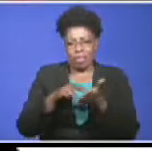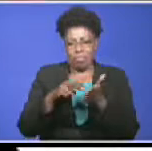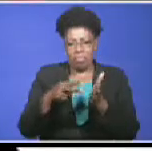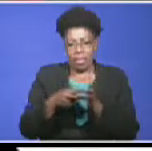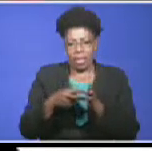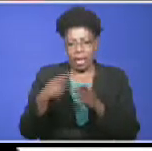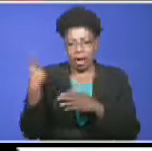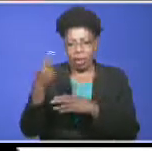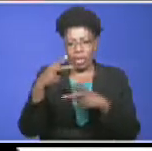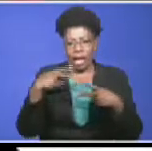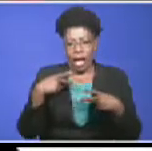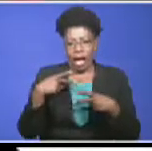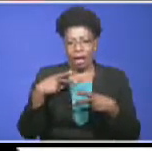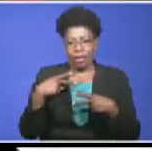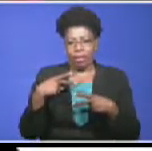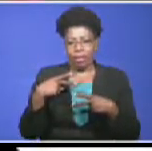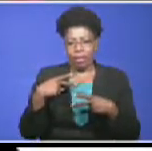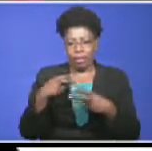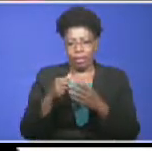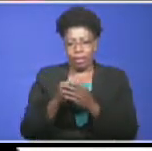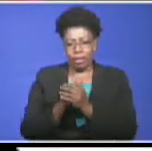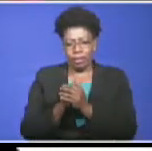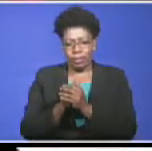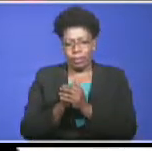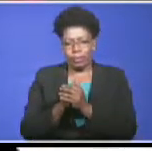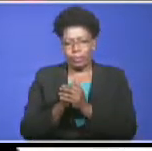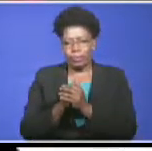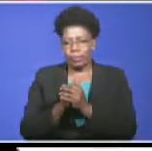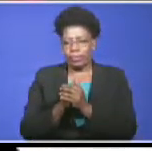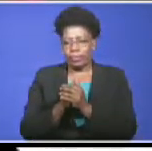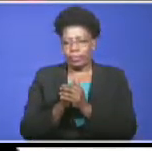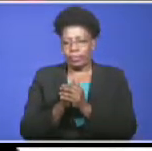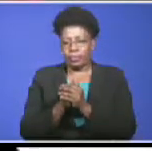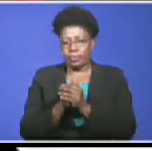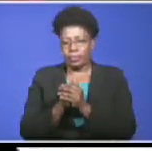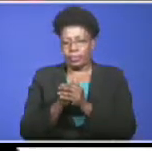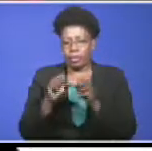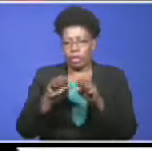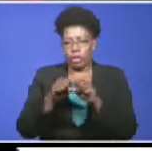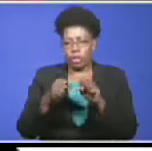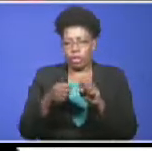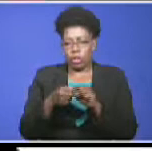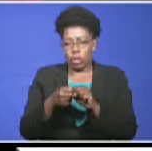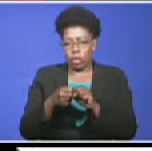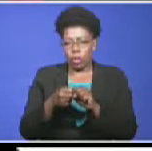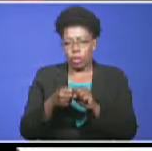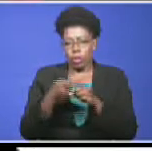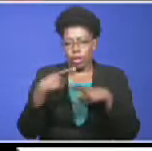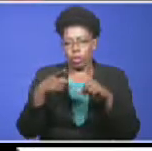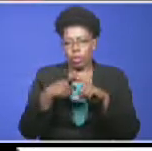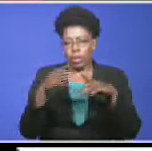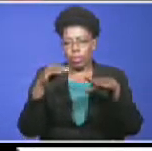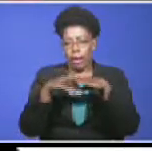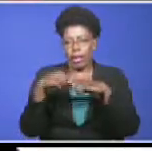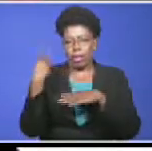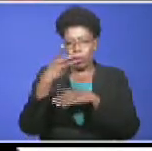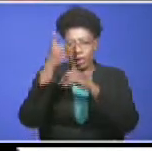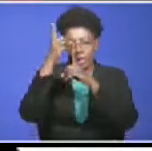have 17 wives in Nassau to maintain. So with the fellow from the bank, we